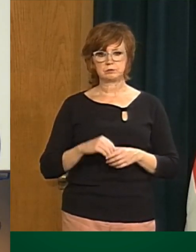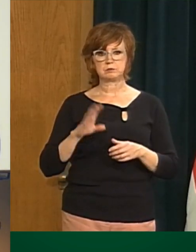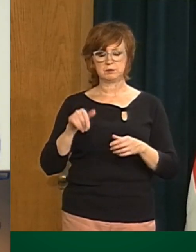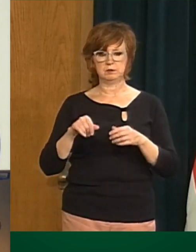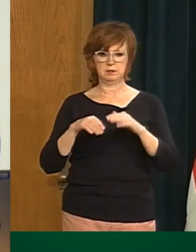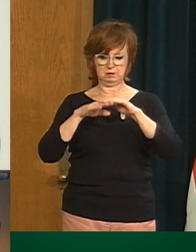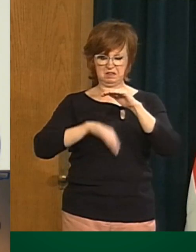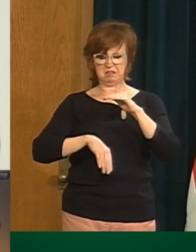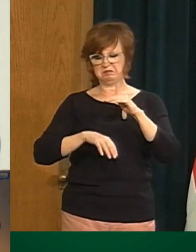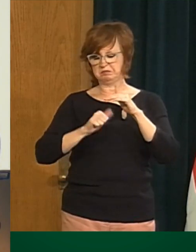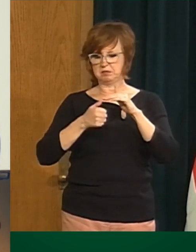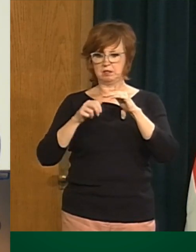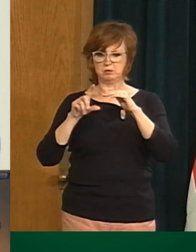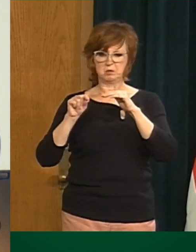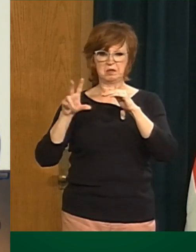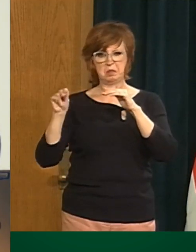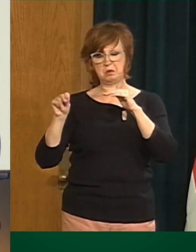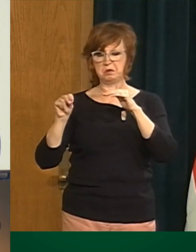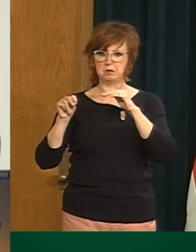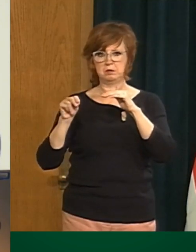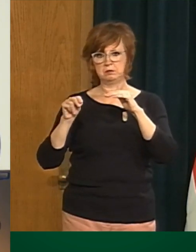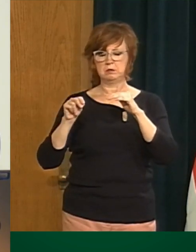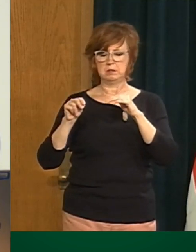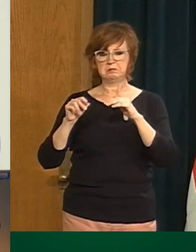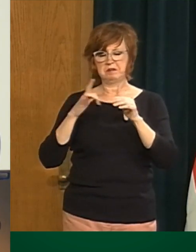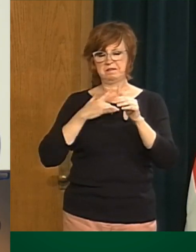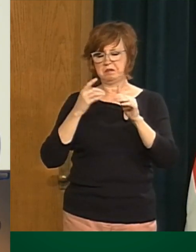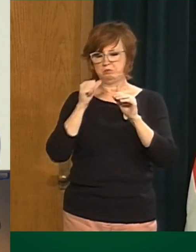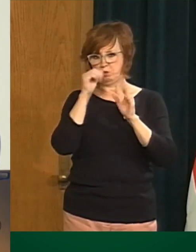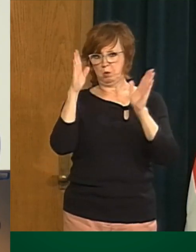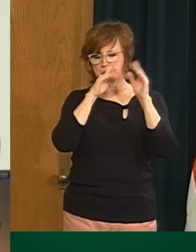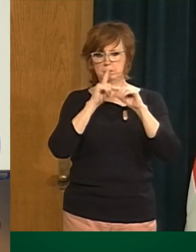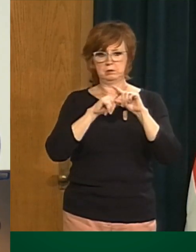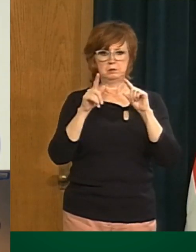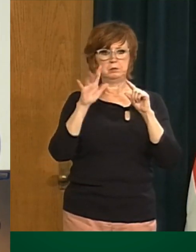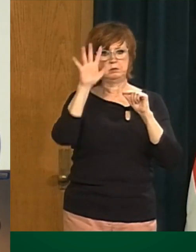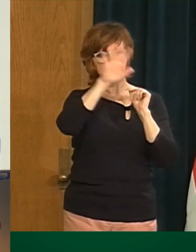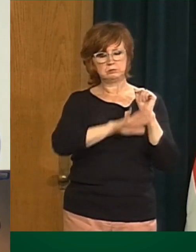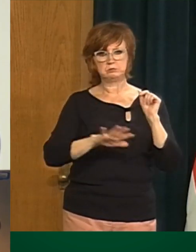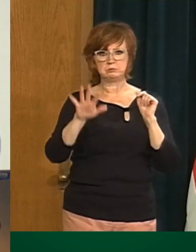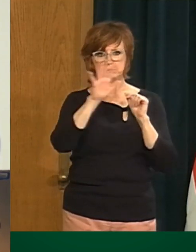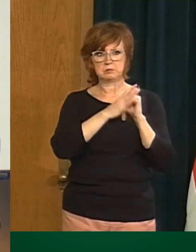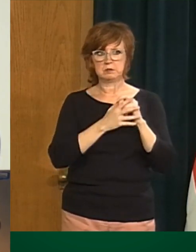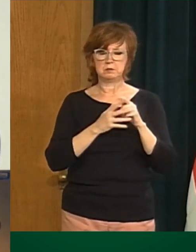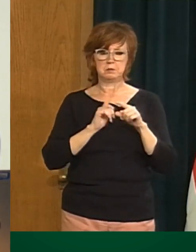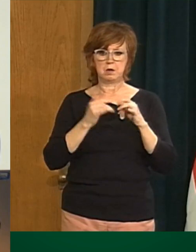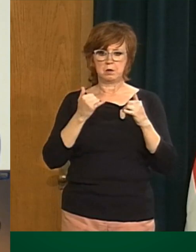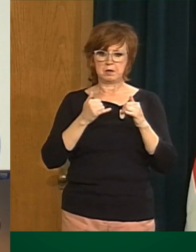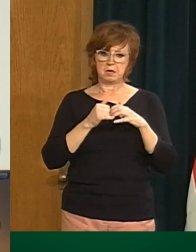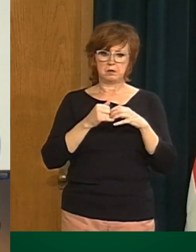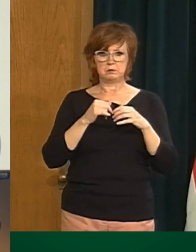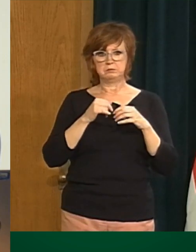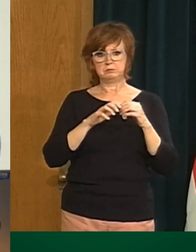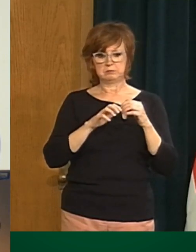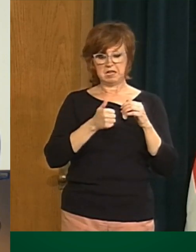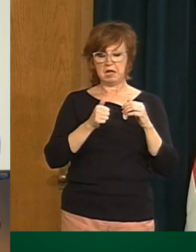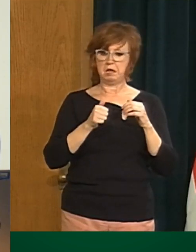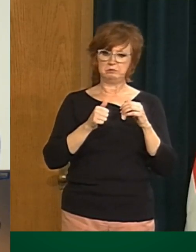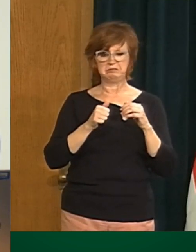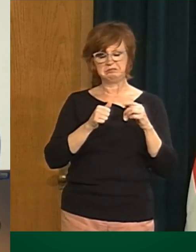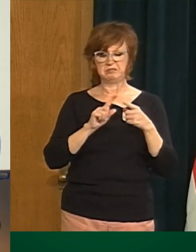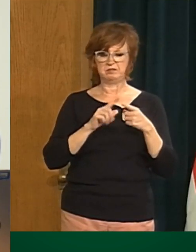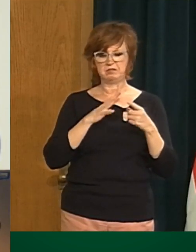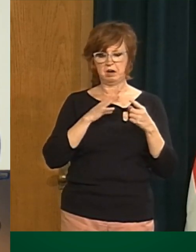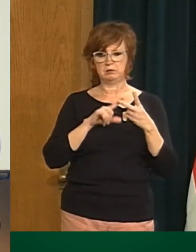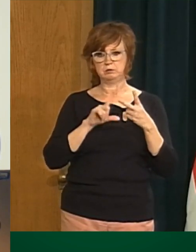of concern. Certainly if our overall numbers in the rest of the province are less than 10 currently, but if they start creeping up 20, 30 in